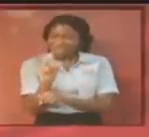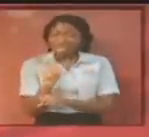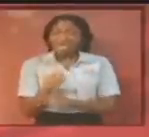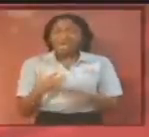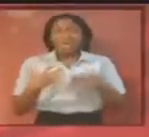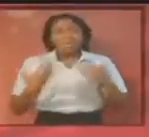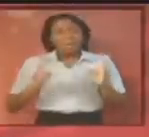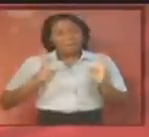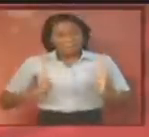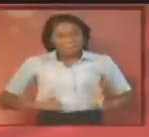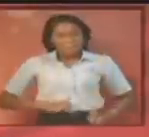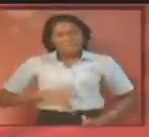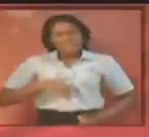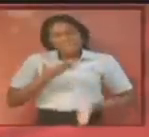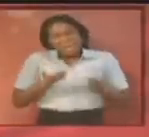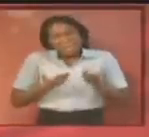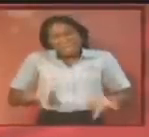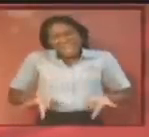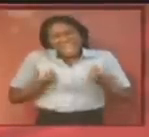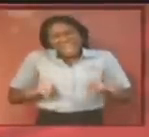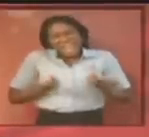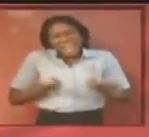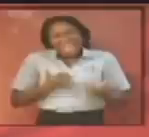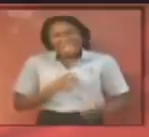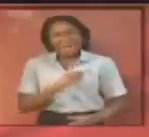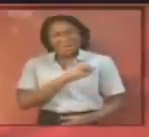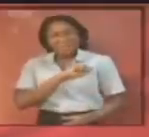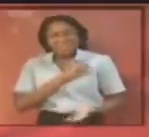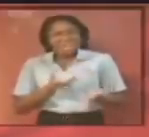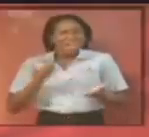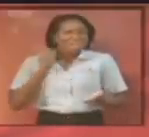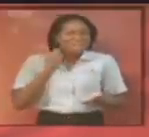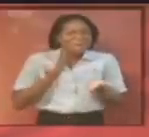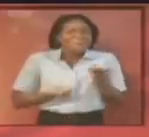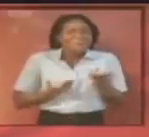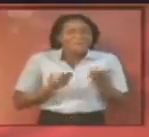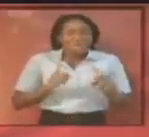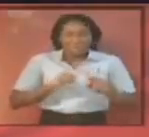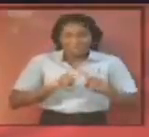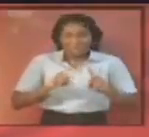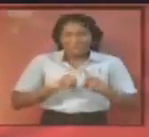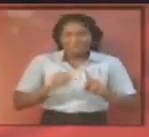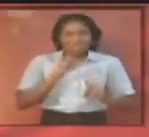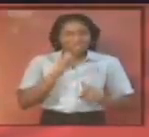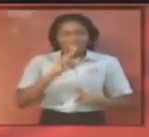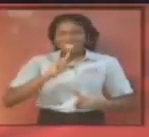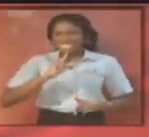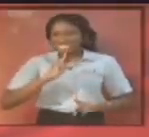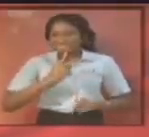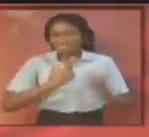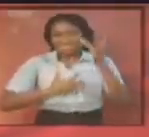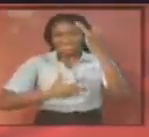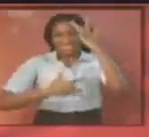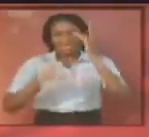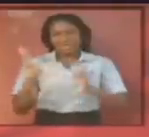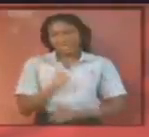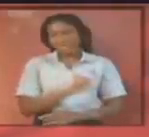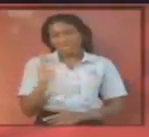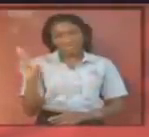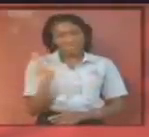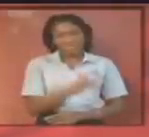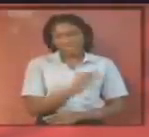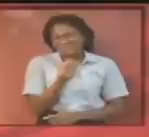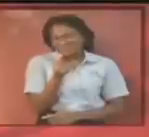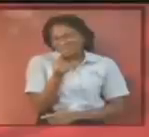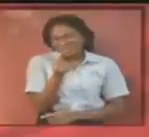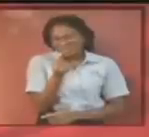the training was good enough, the training you got from the vaccine was good enough to allow you to beat the variant. The variant only causes minor damage,